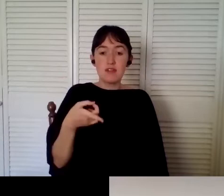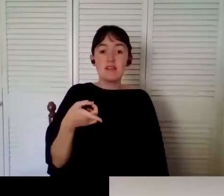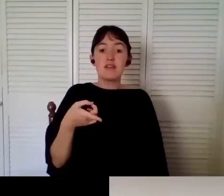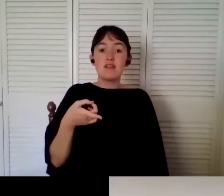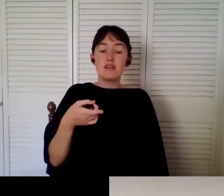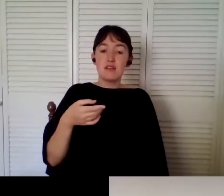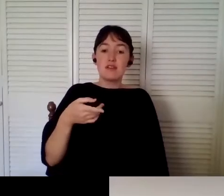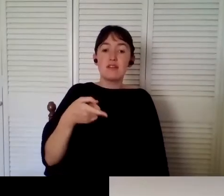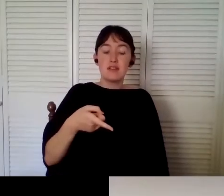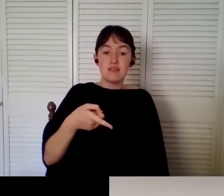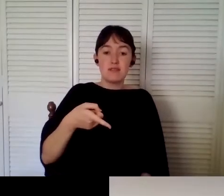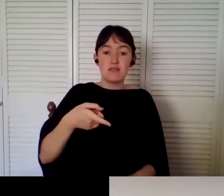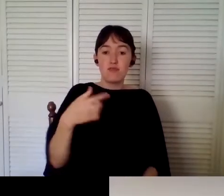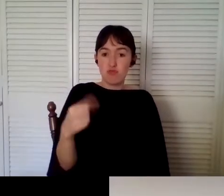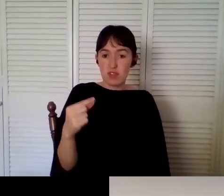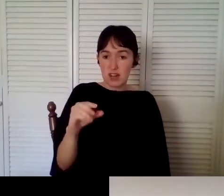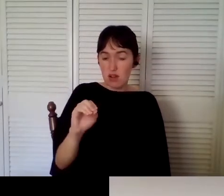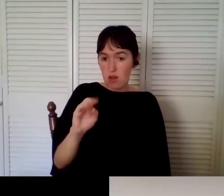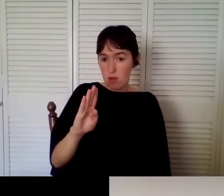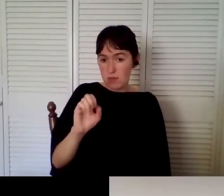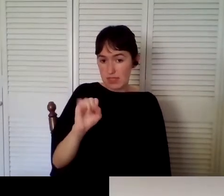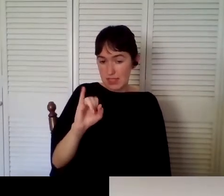artifacts as far away as Central America.